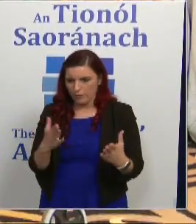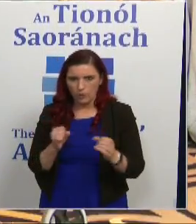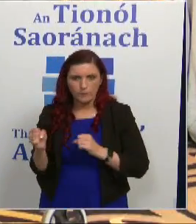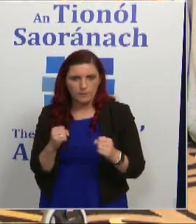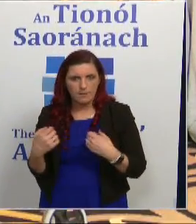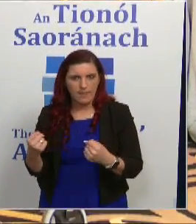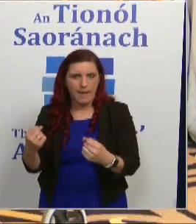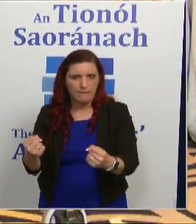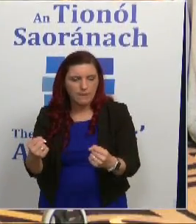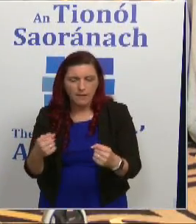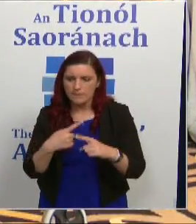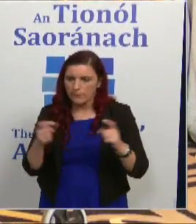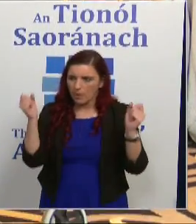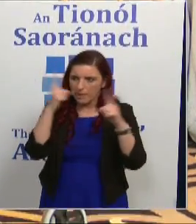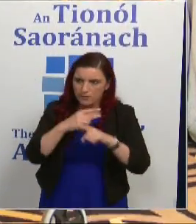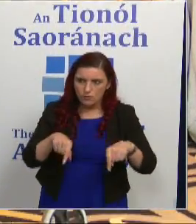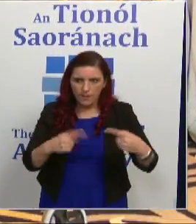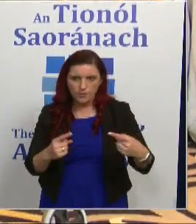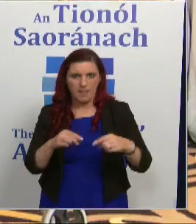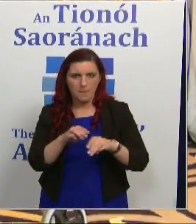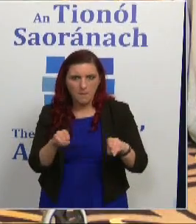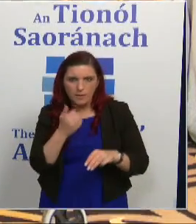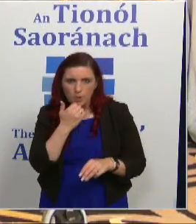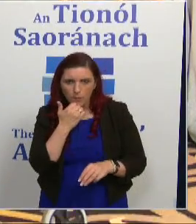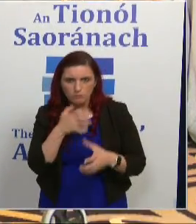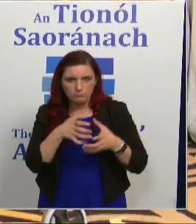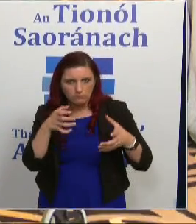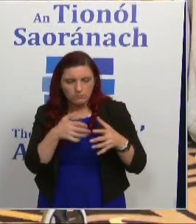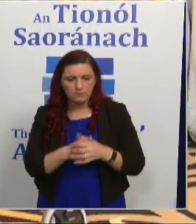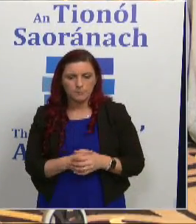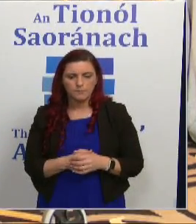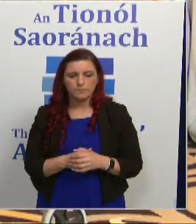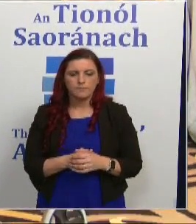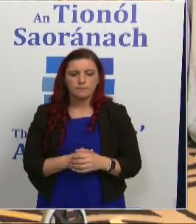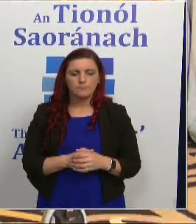it faces, and the population it serves.